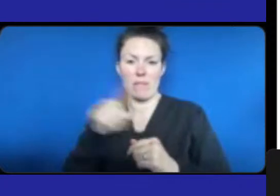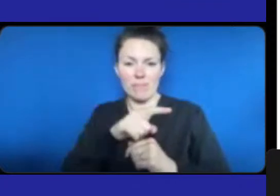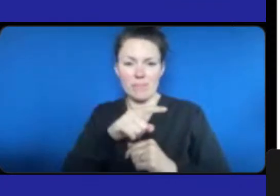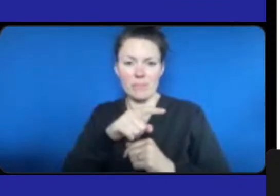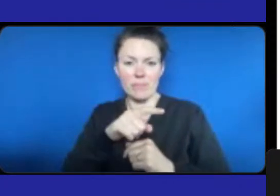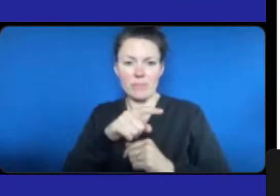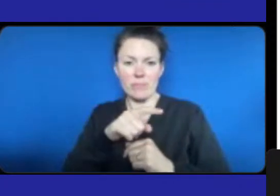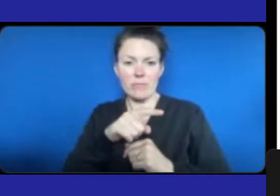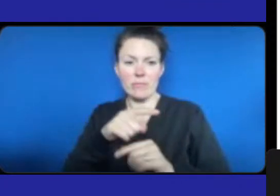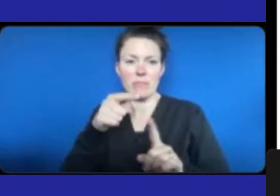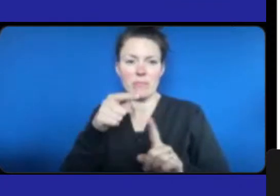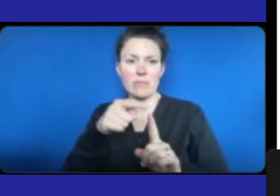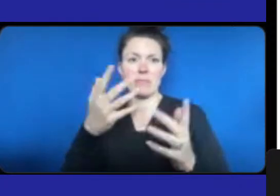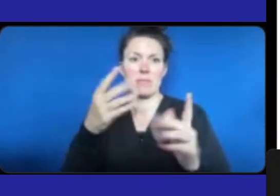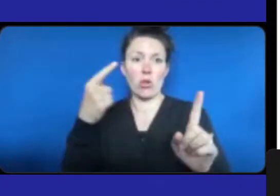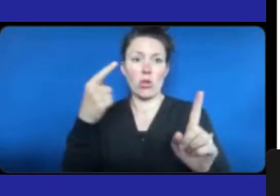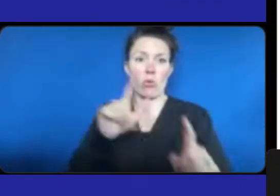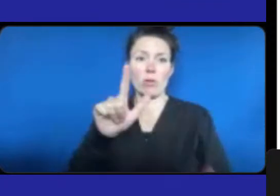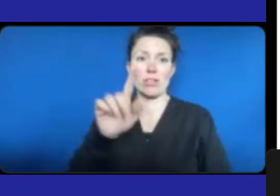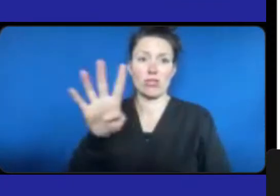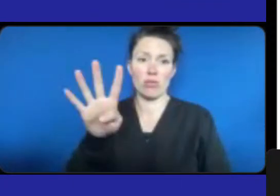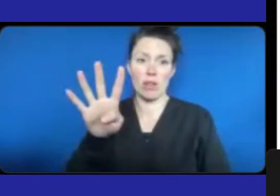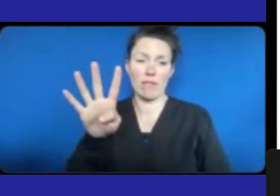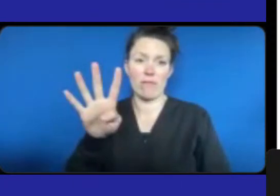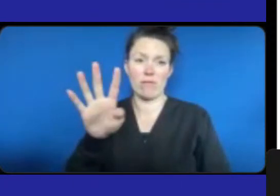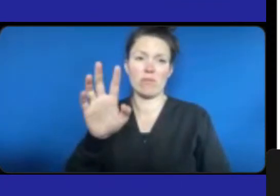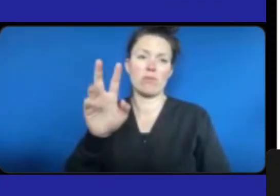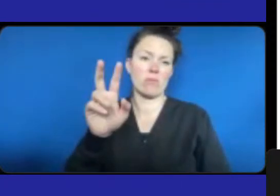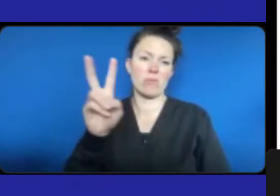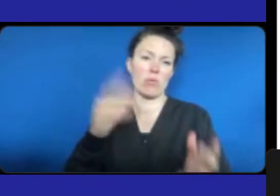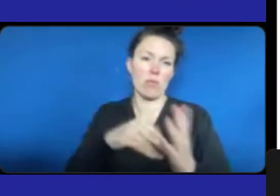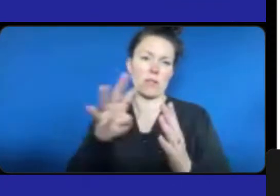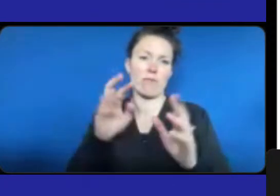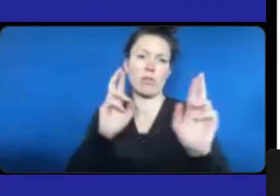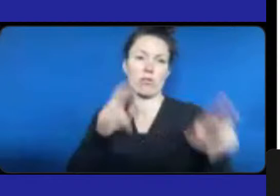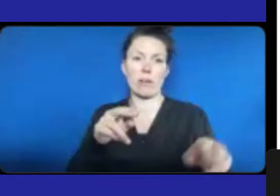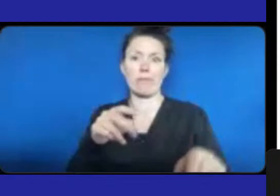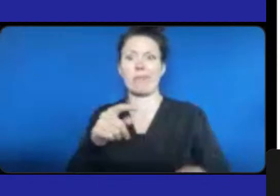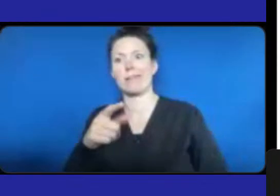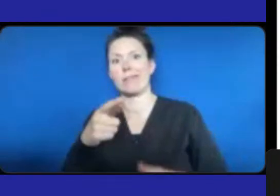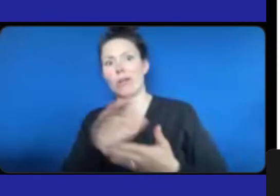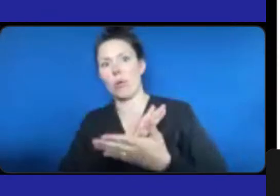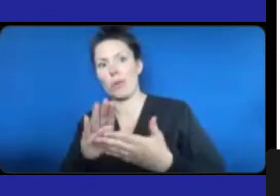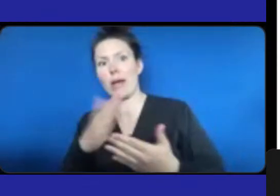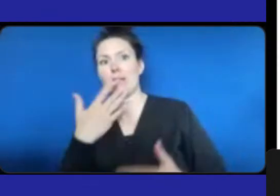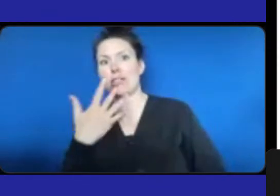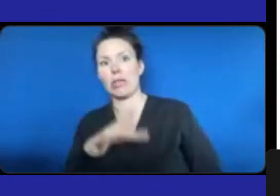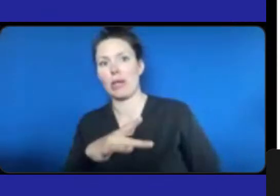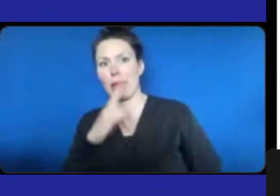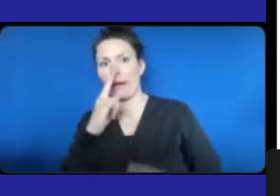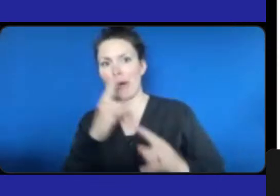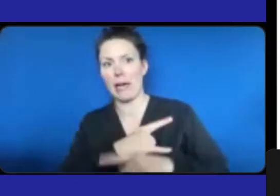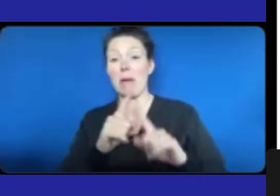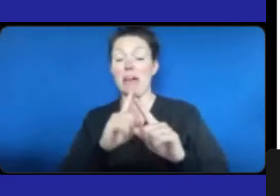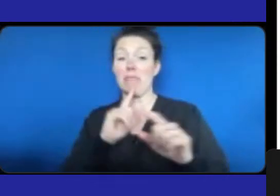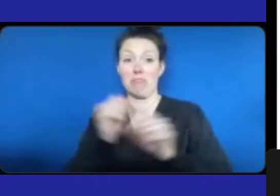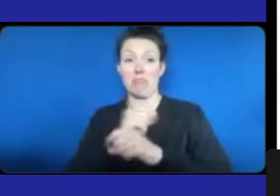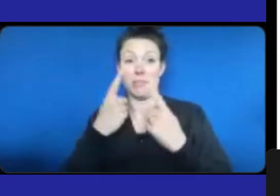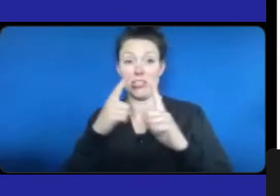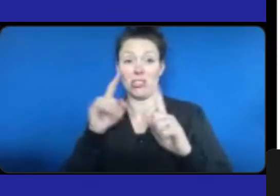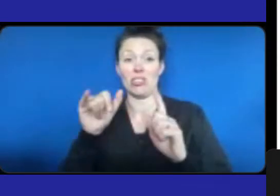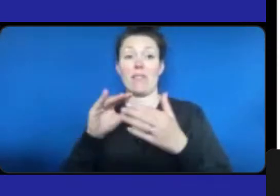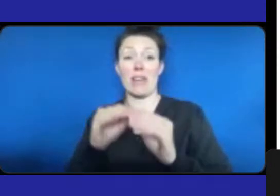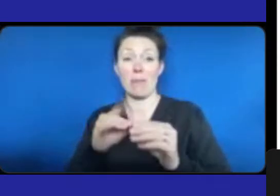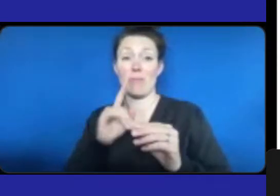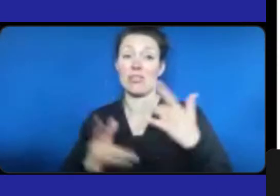wanted 2,400. I said, oh, that's really nice. Good luck with that. And he blew past that. So that's very exciting. And